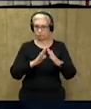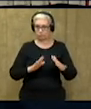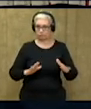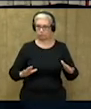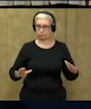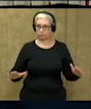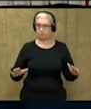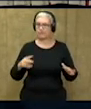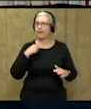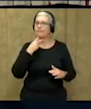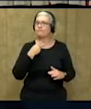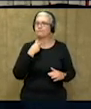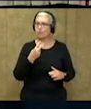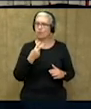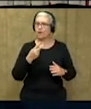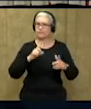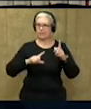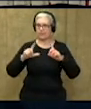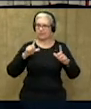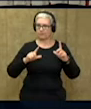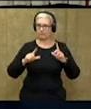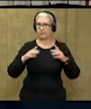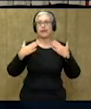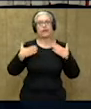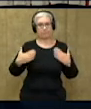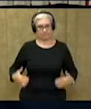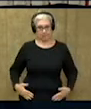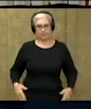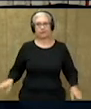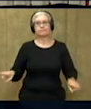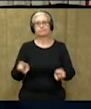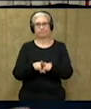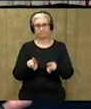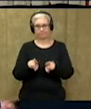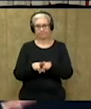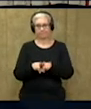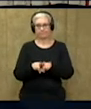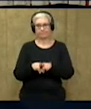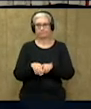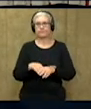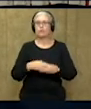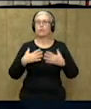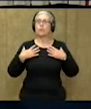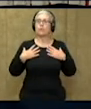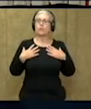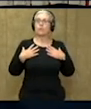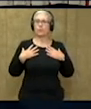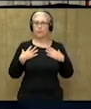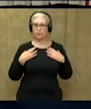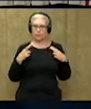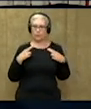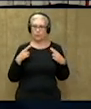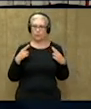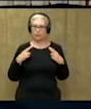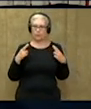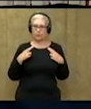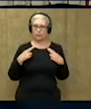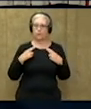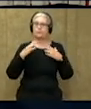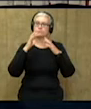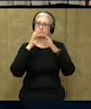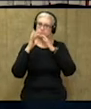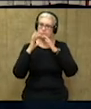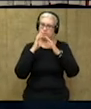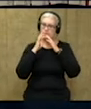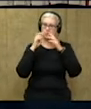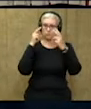not just in your voice and in your language, but also in your body language. You want to make sure that you're relaxed, you're calm, you're communicating, you're looking